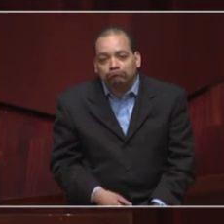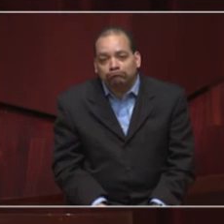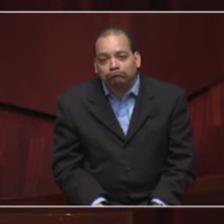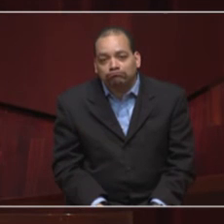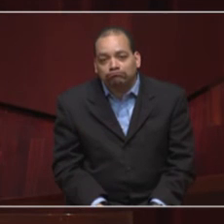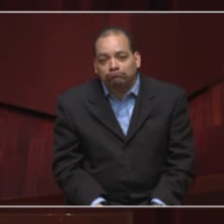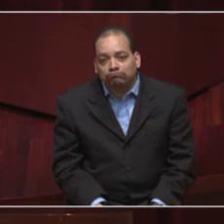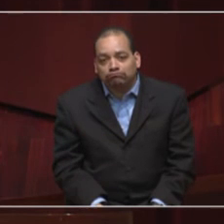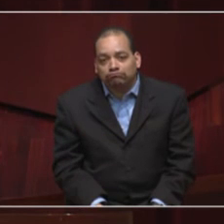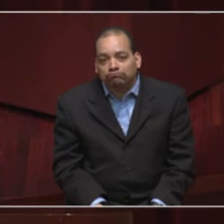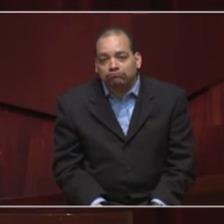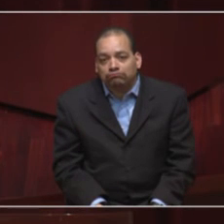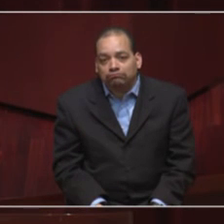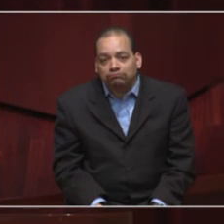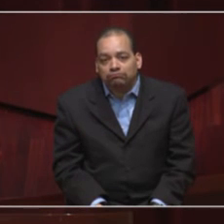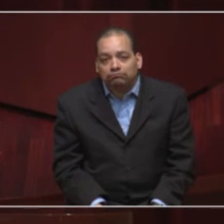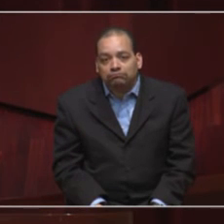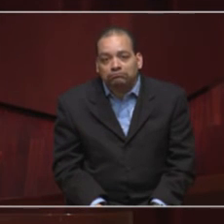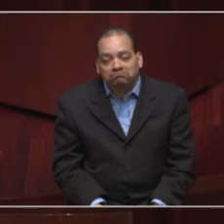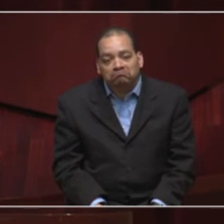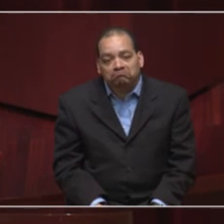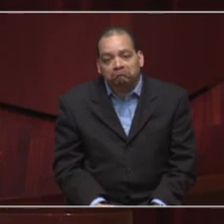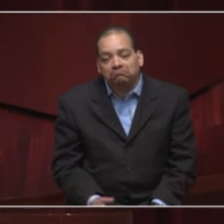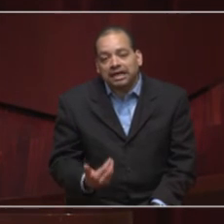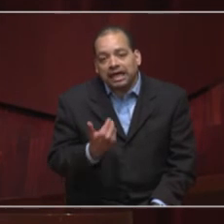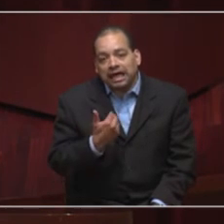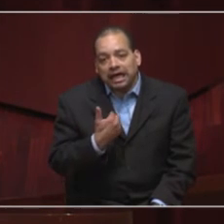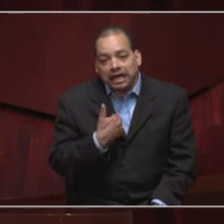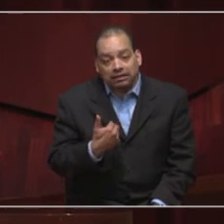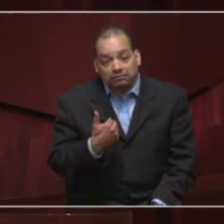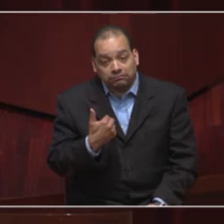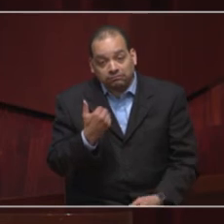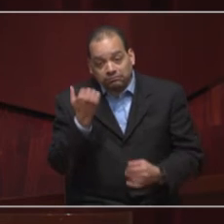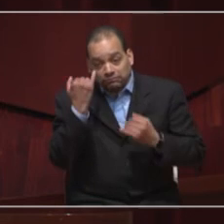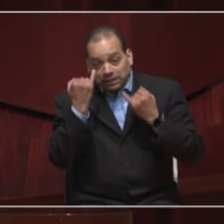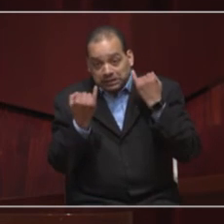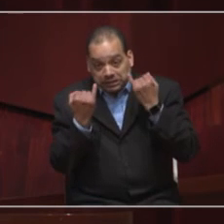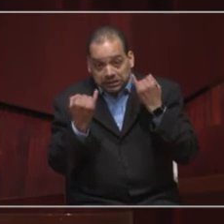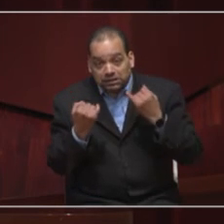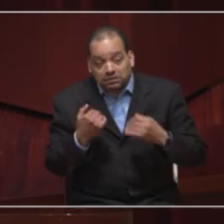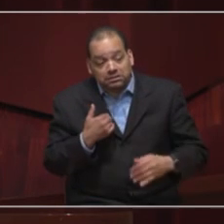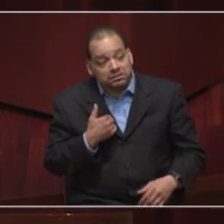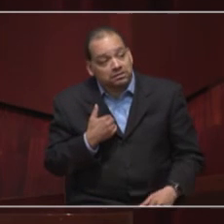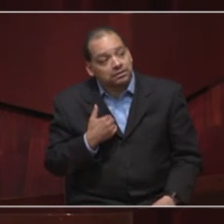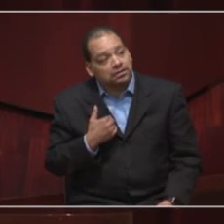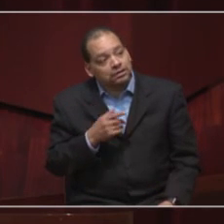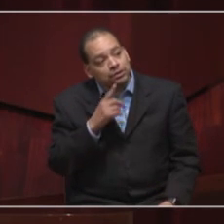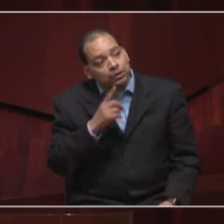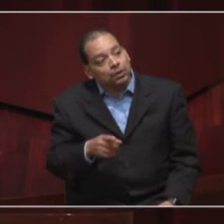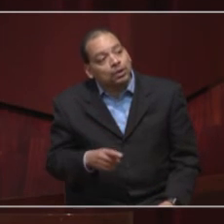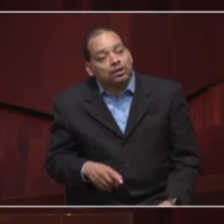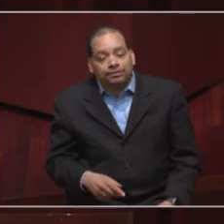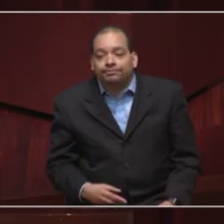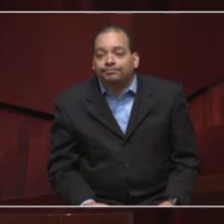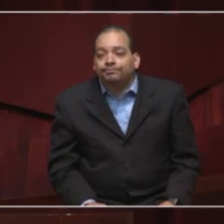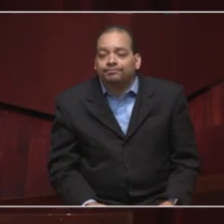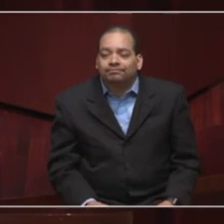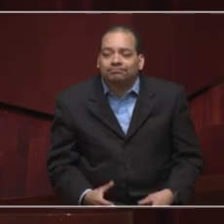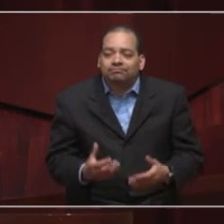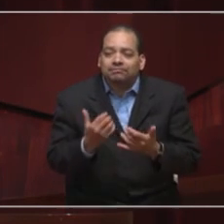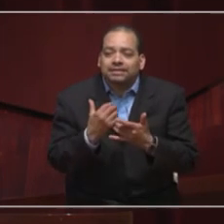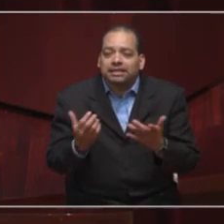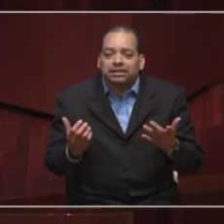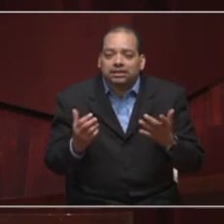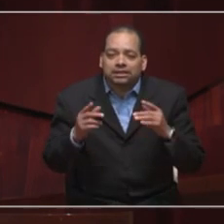any kind of input. I have some thoughts on the matter. Right, on that or any other type of reportings that would enhance an administrator's view